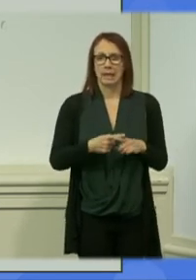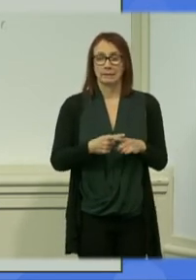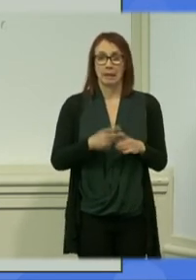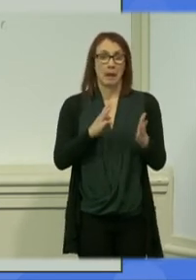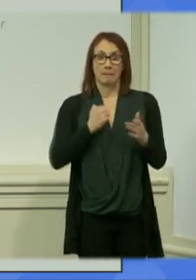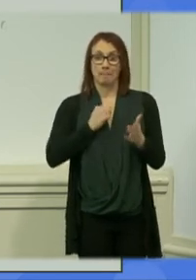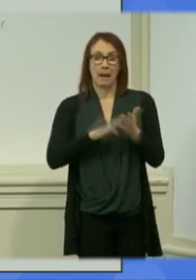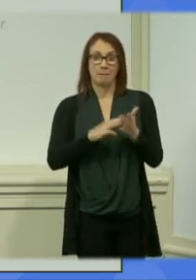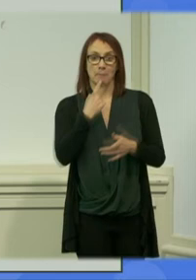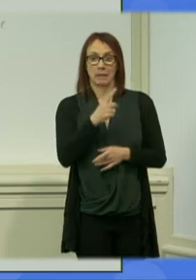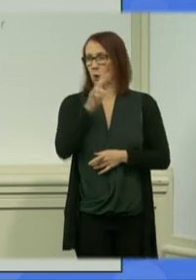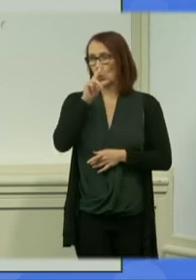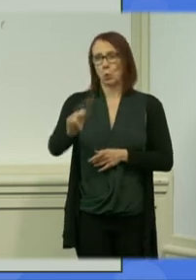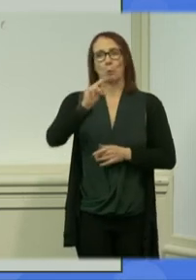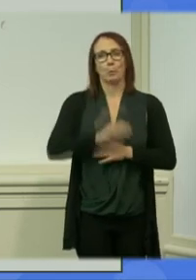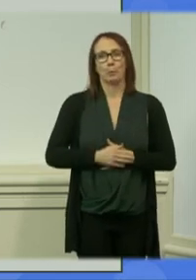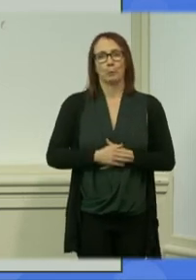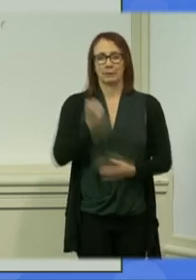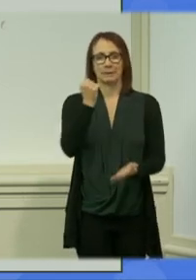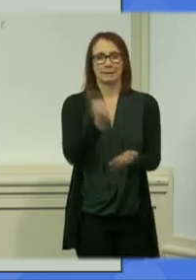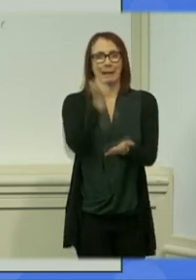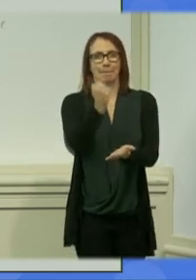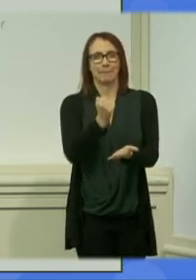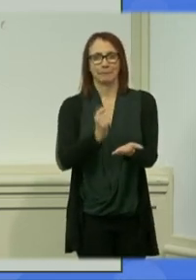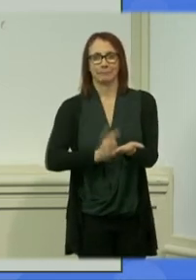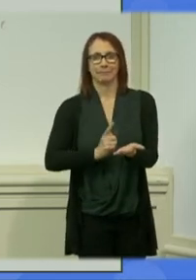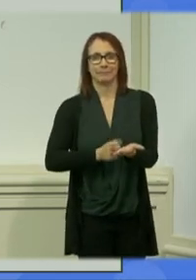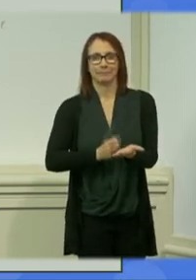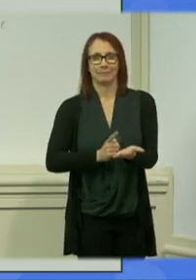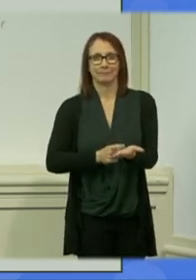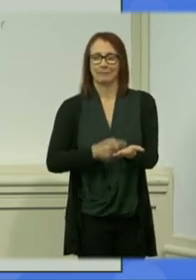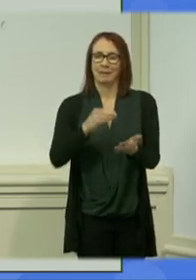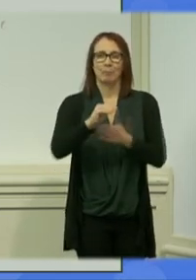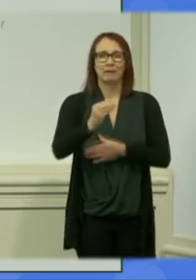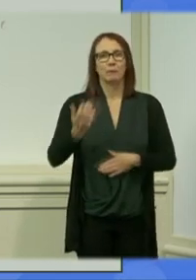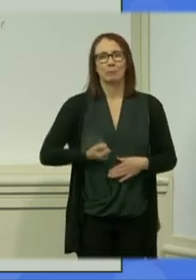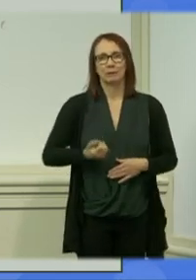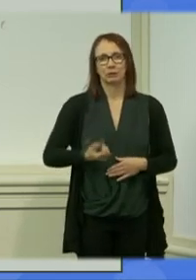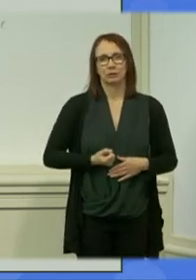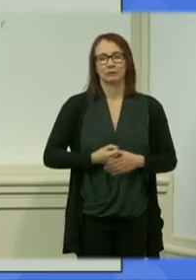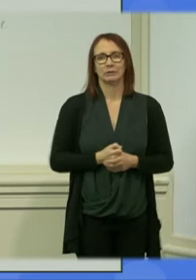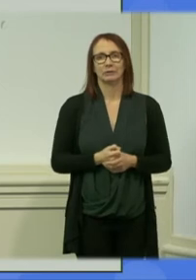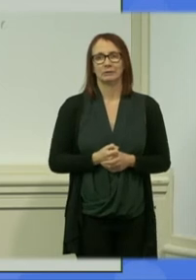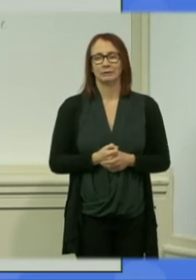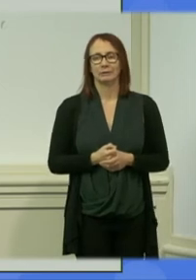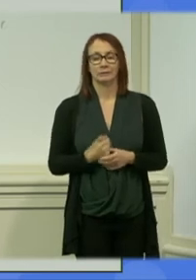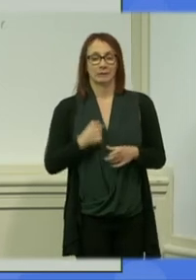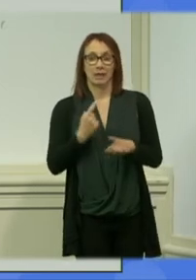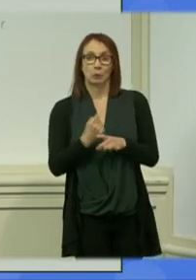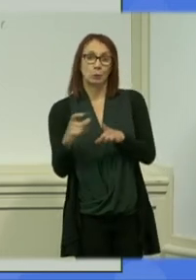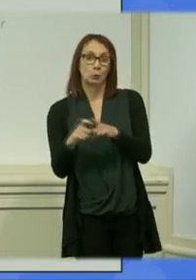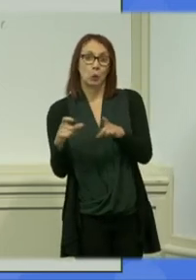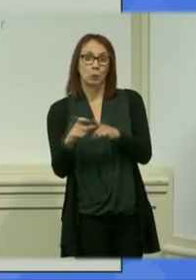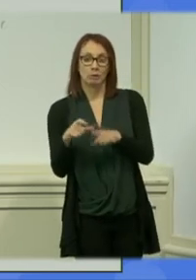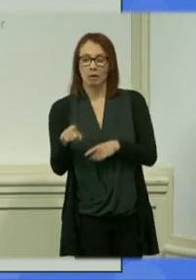mum, absolutely not. It's her stamp, it's her insurance. It paid for her pension. If I speak to my